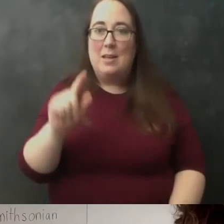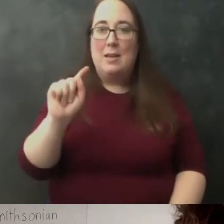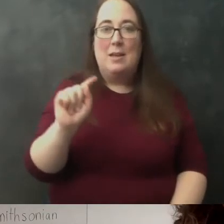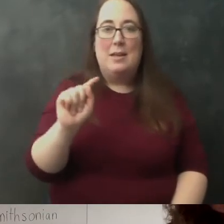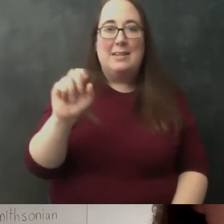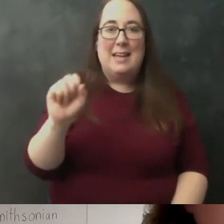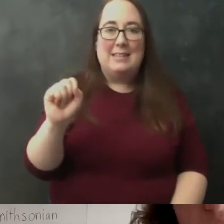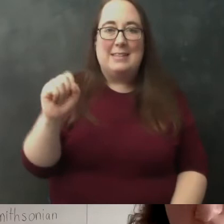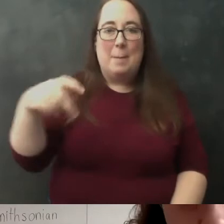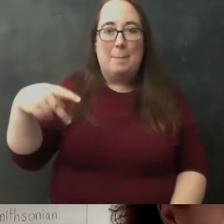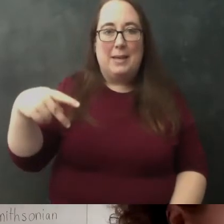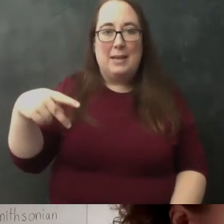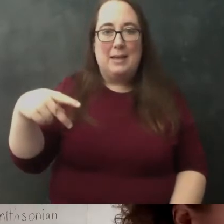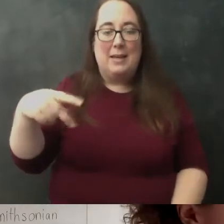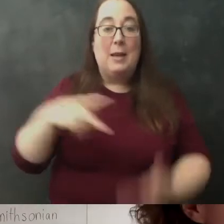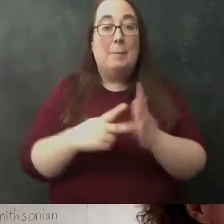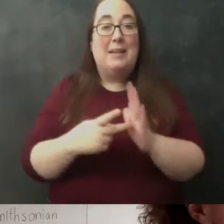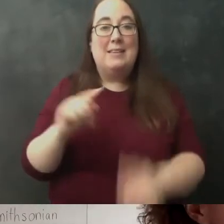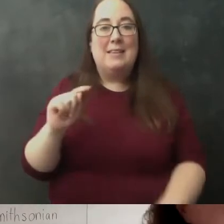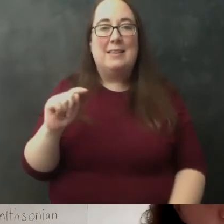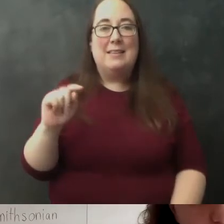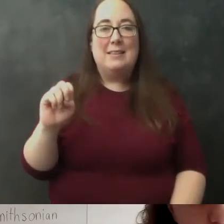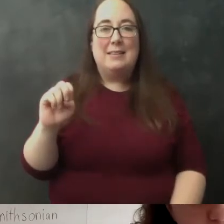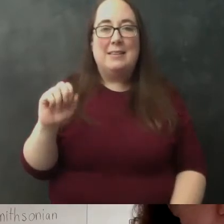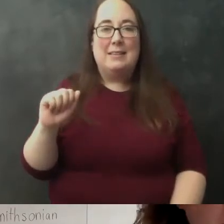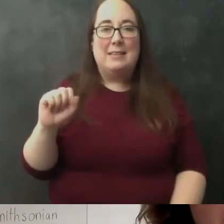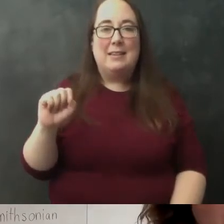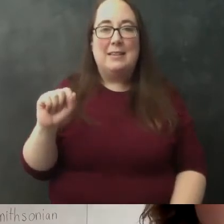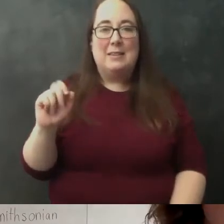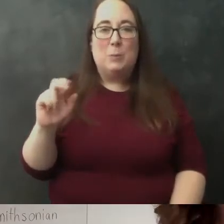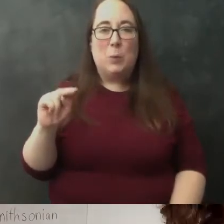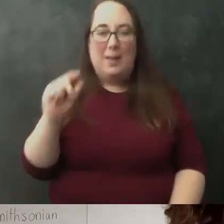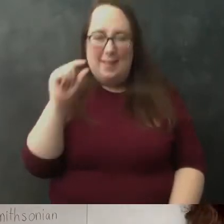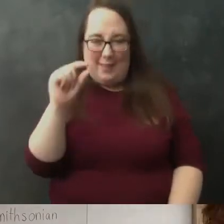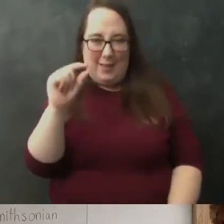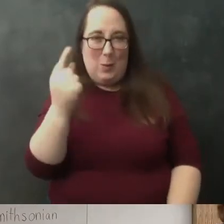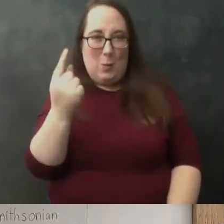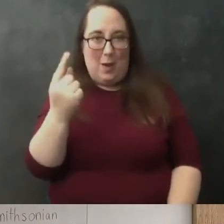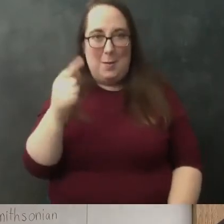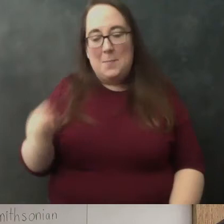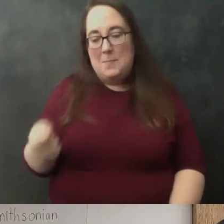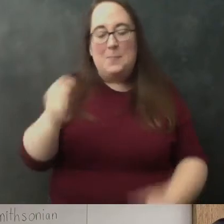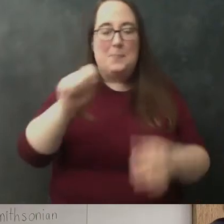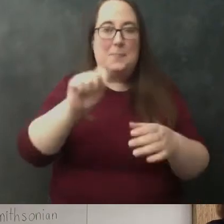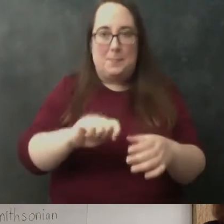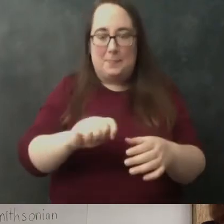TSP. So the TSP stands for teaspoon. So that's the little one. Perfect.